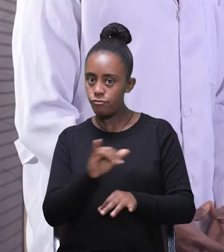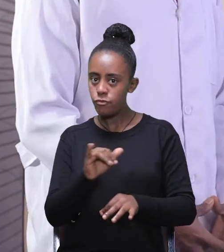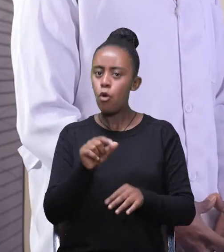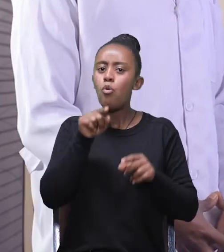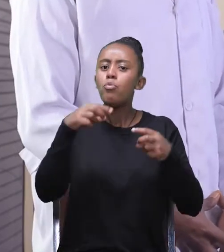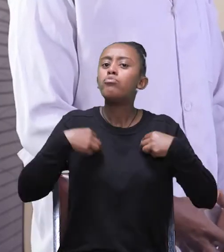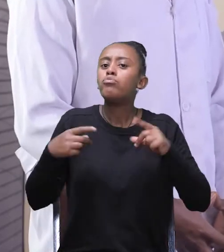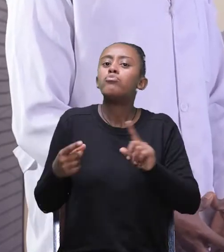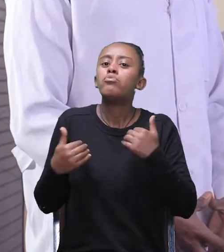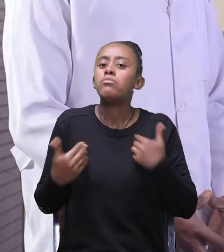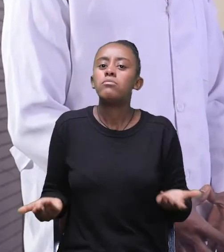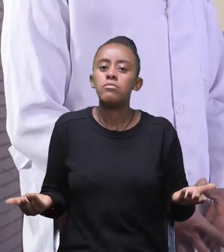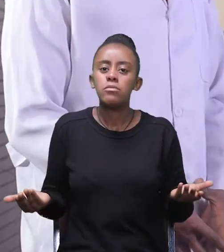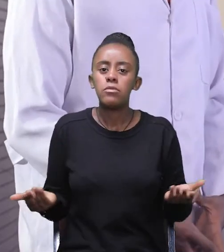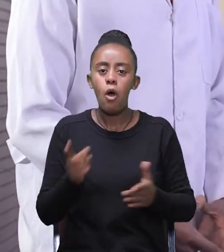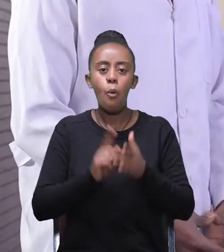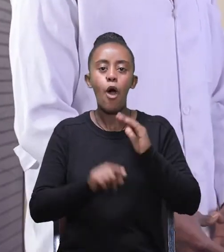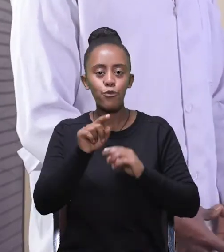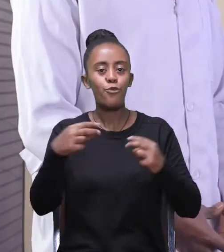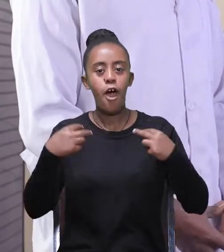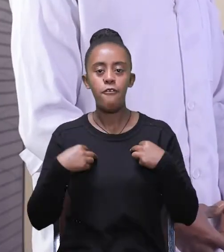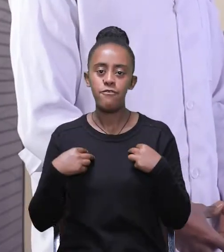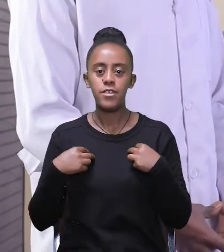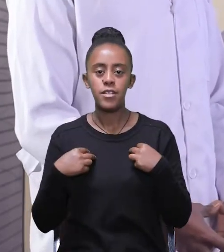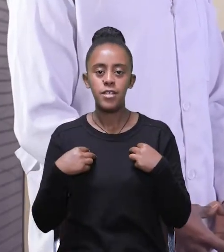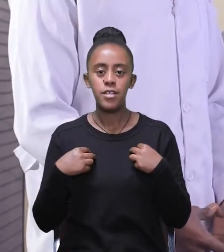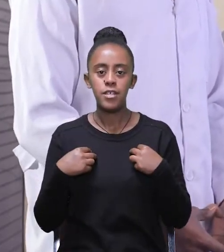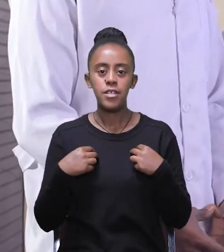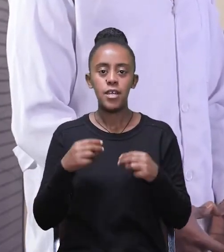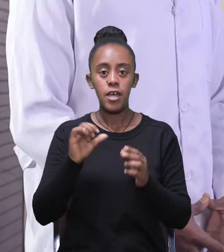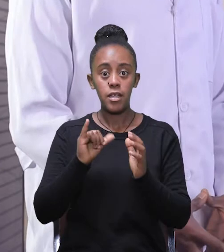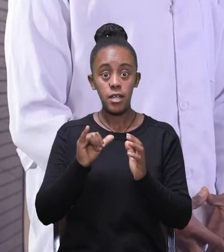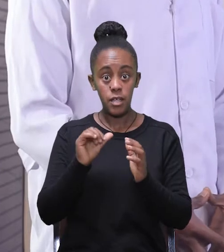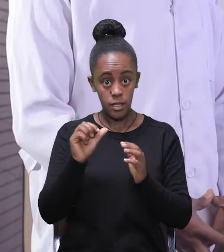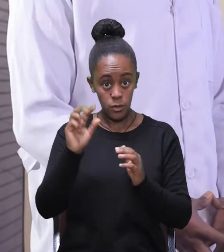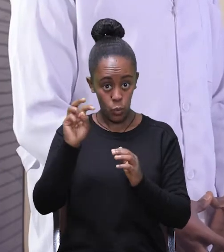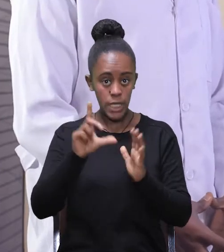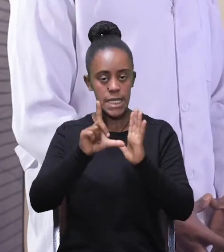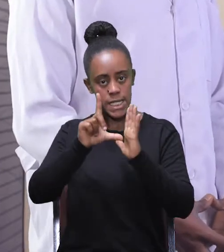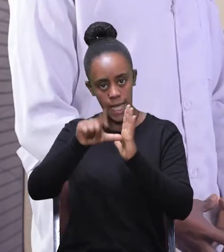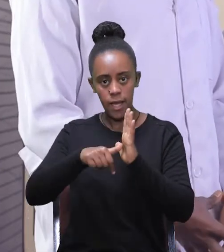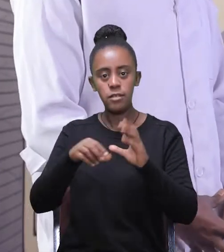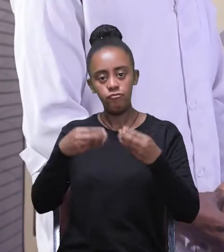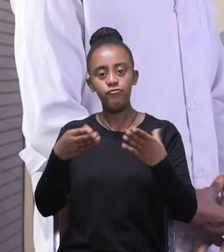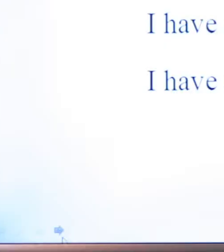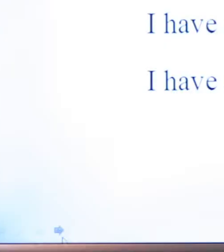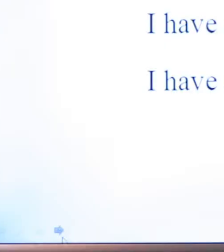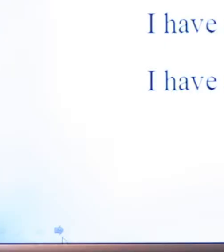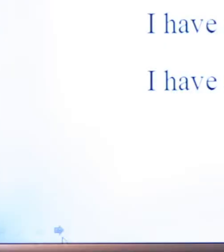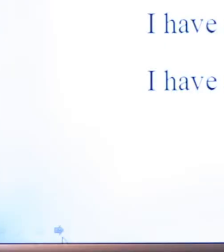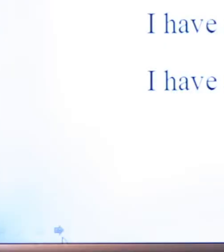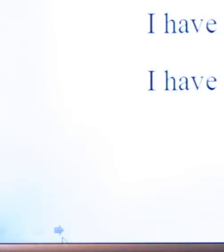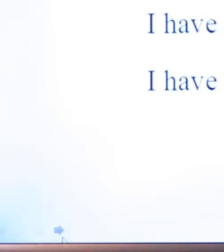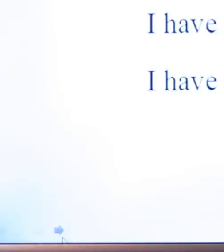you have. Depends on what you have. I gave you 20 seconds for this question, student.